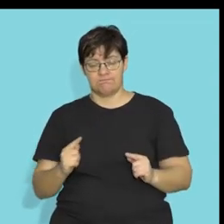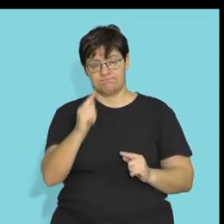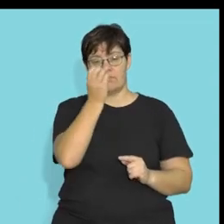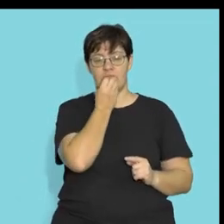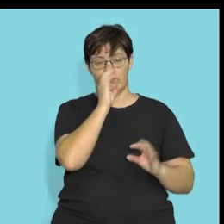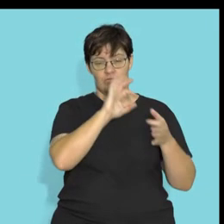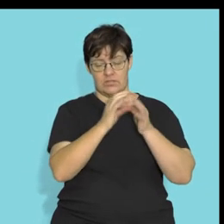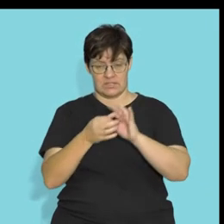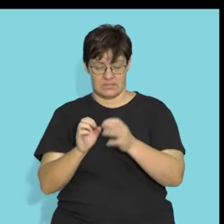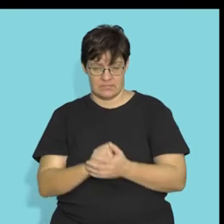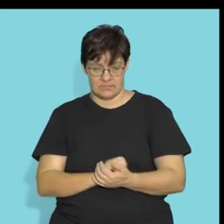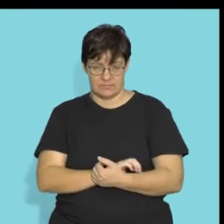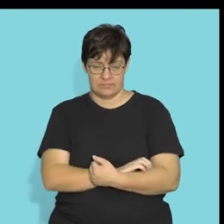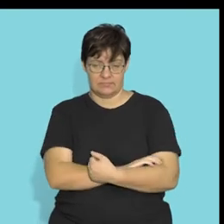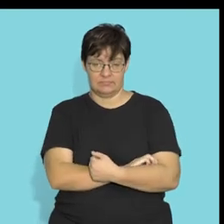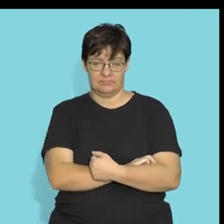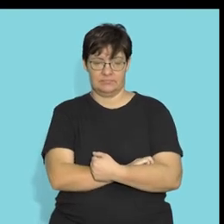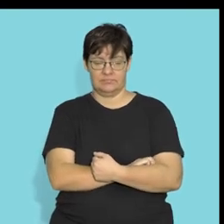chain.